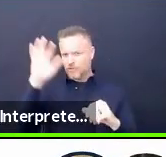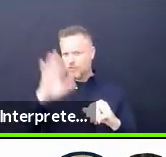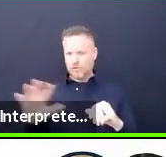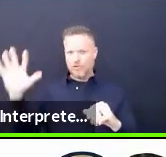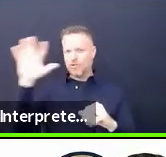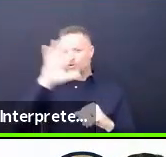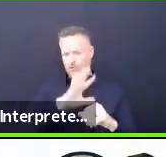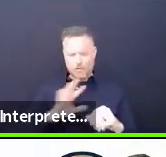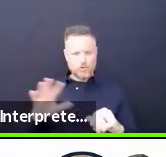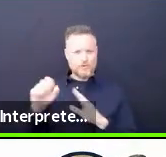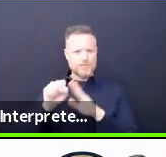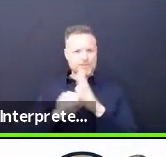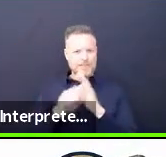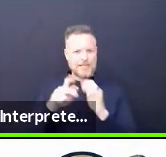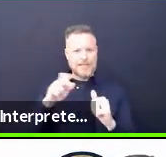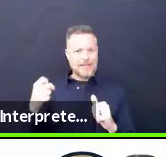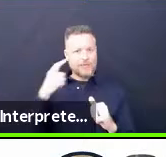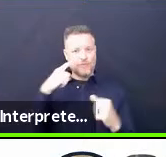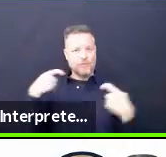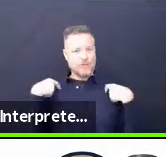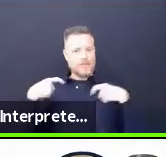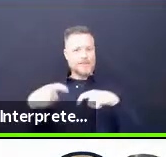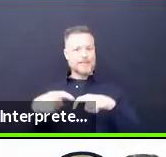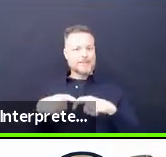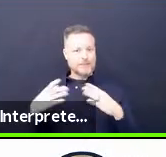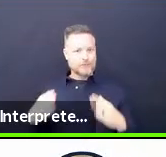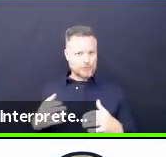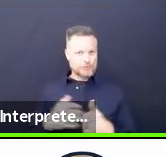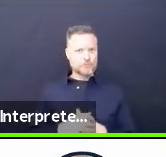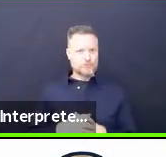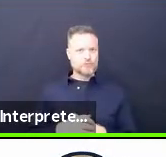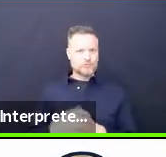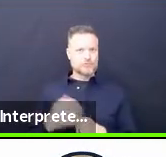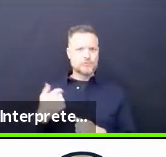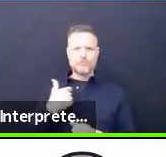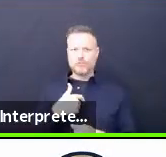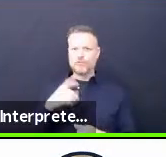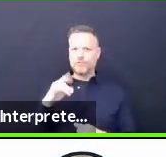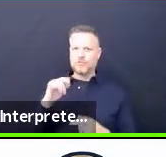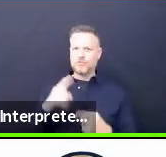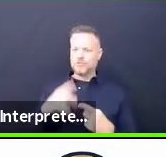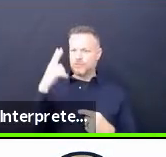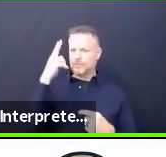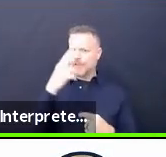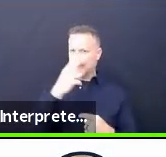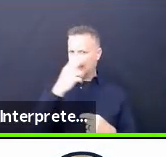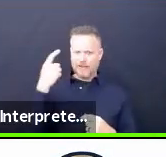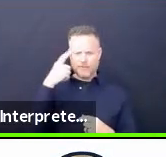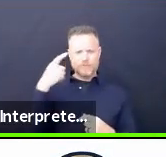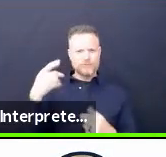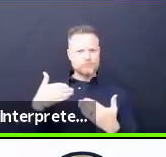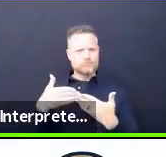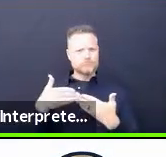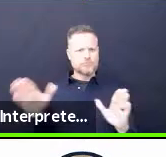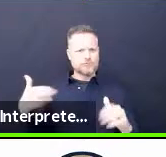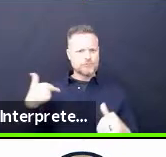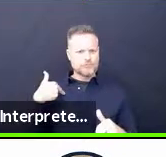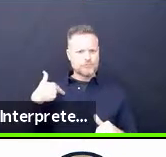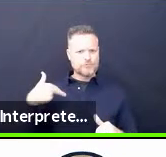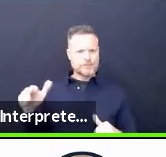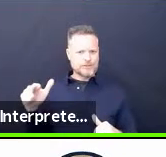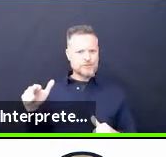Latino, we did the issue with Catholic and really in religions in general,